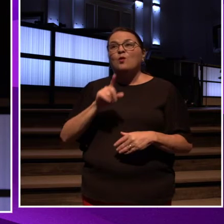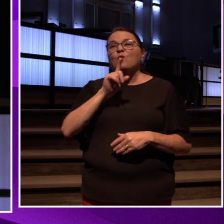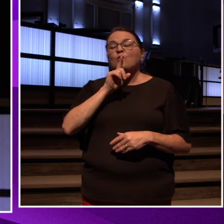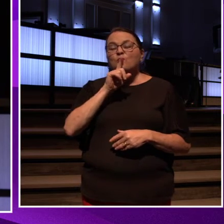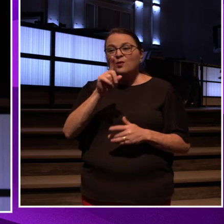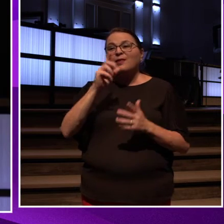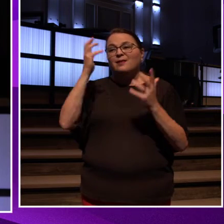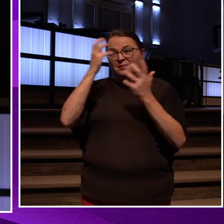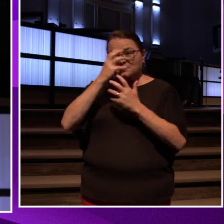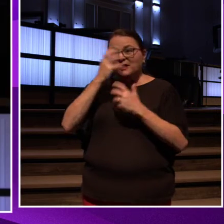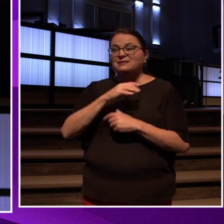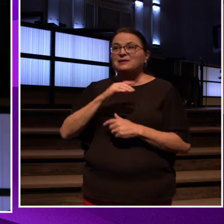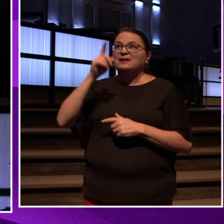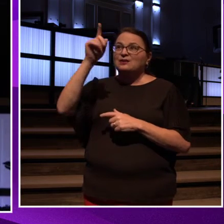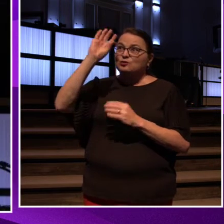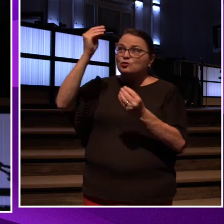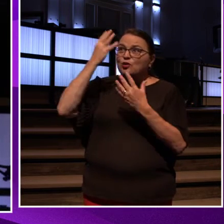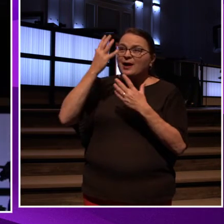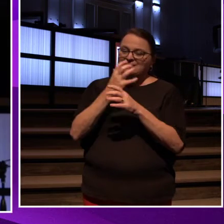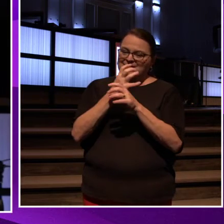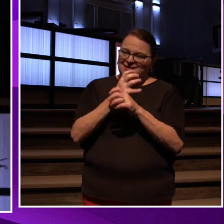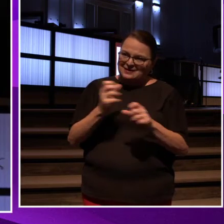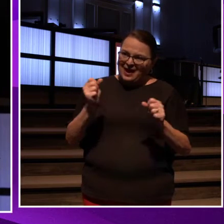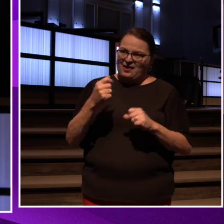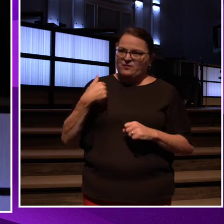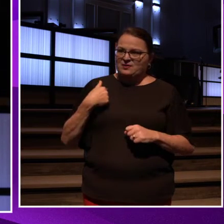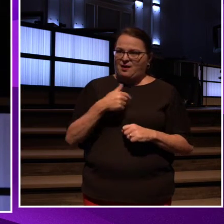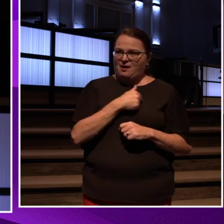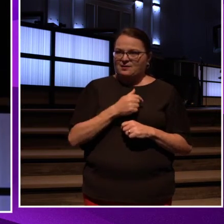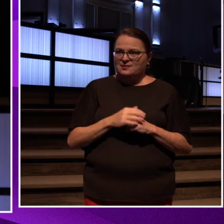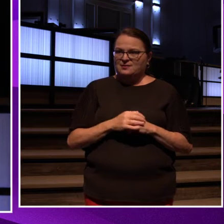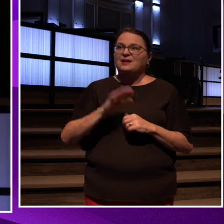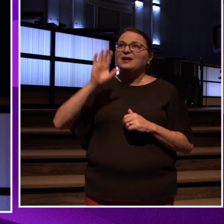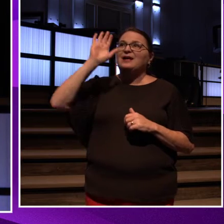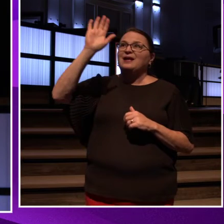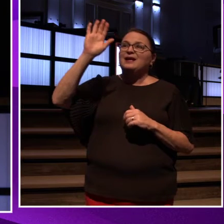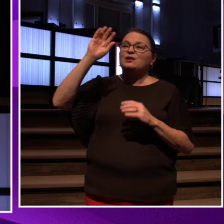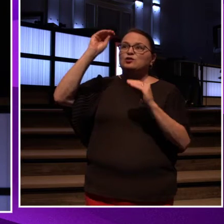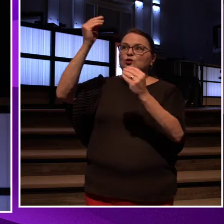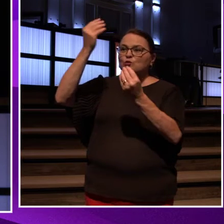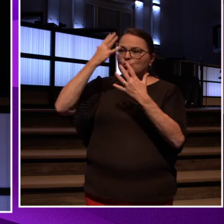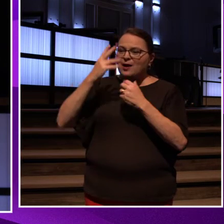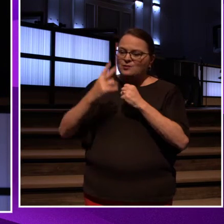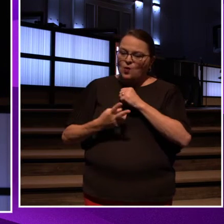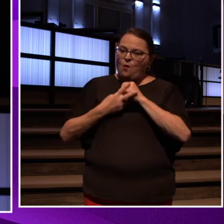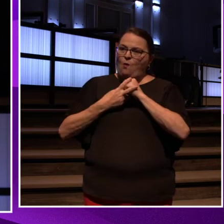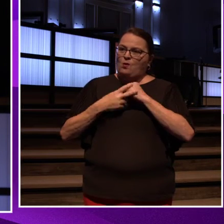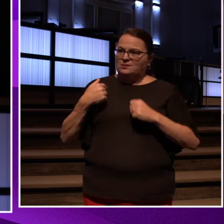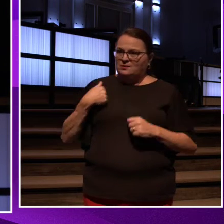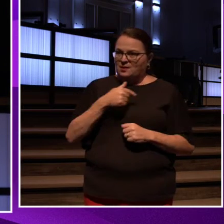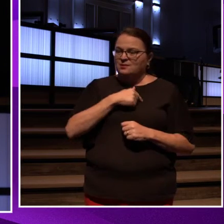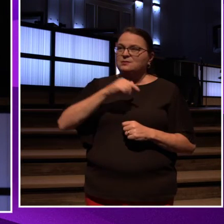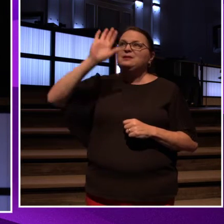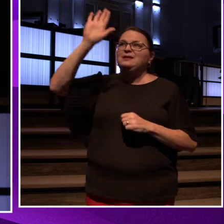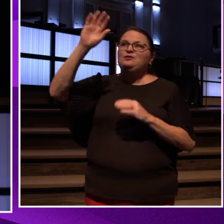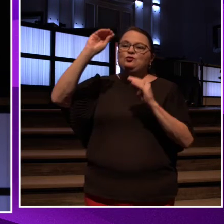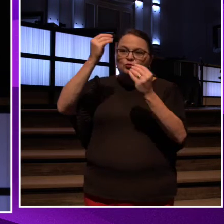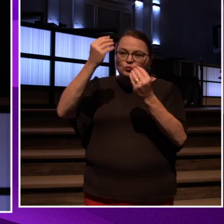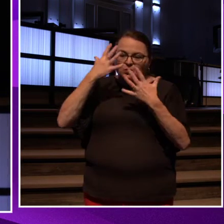It's a grace that saves us. It's a grace that holds on to us. It's a grace that changes